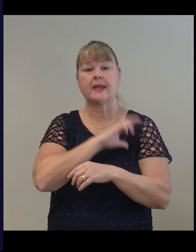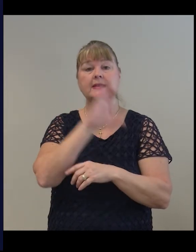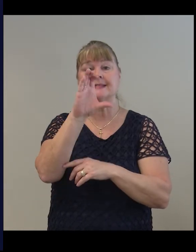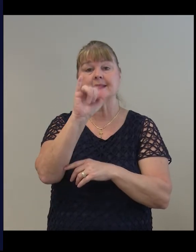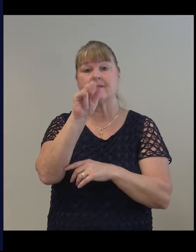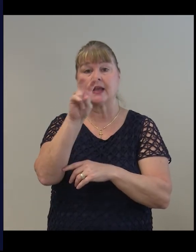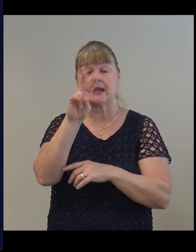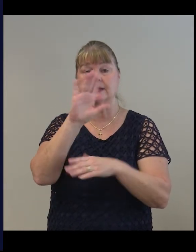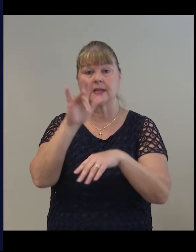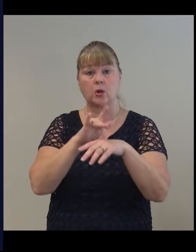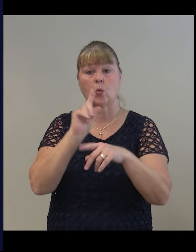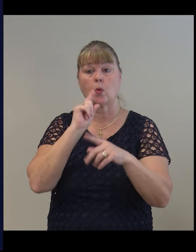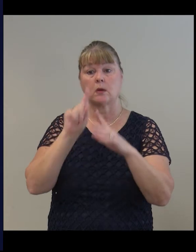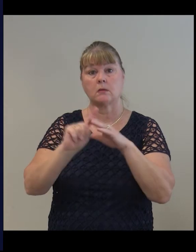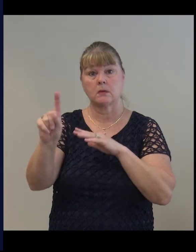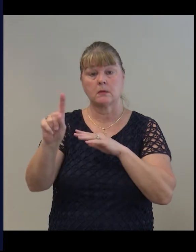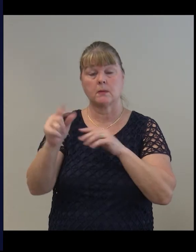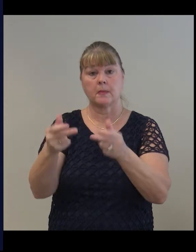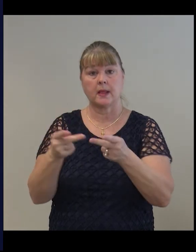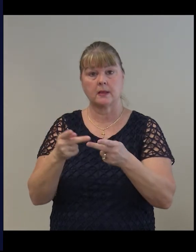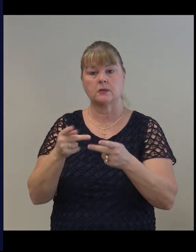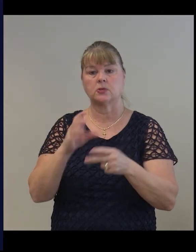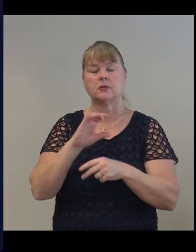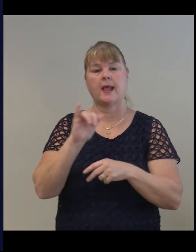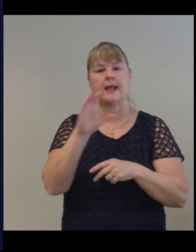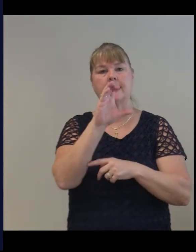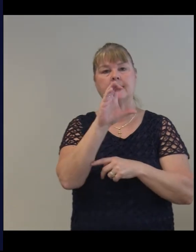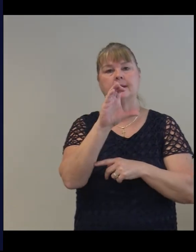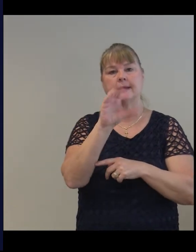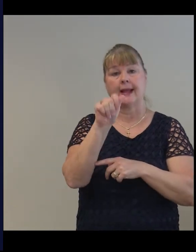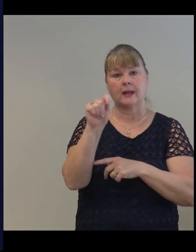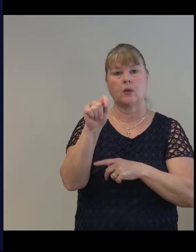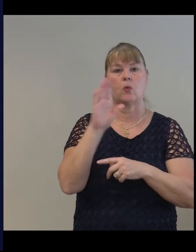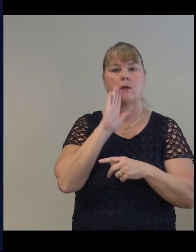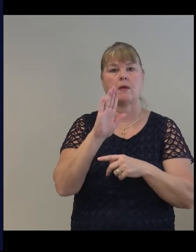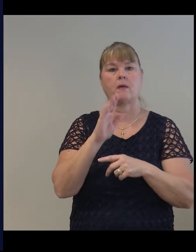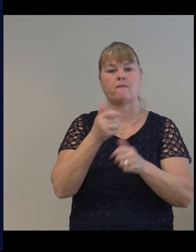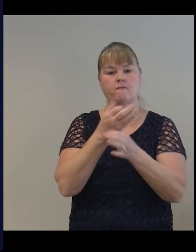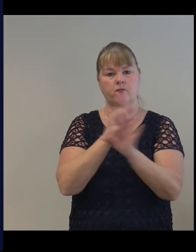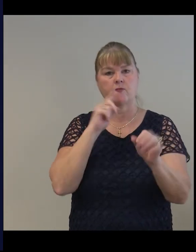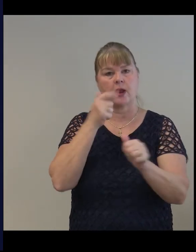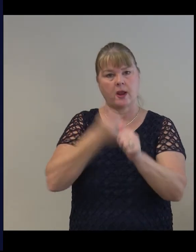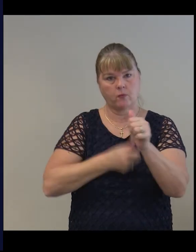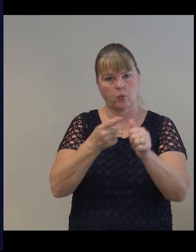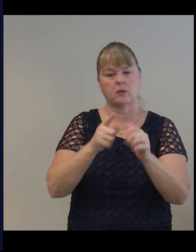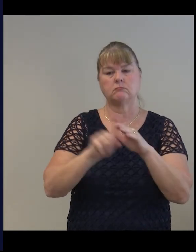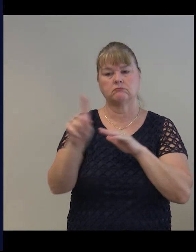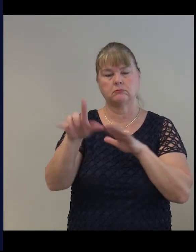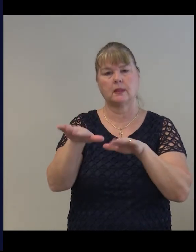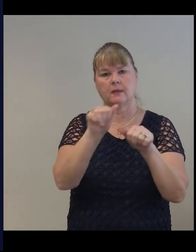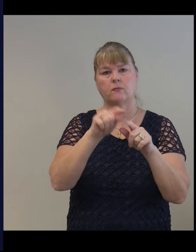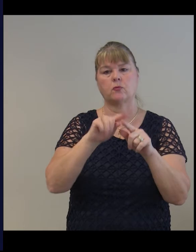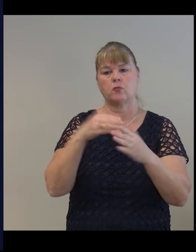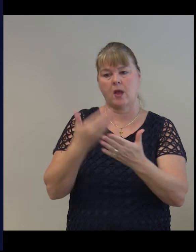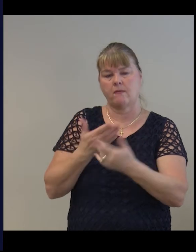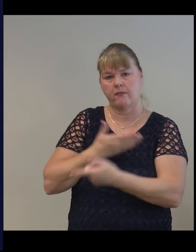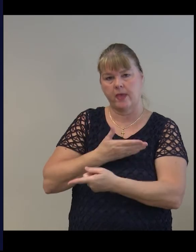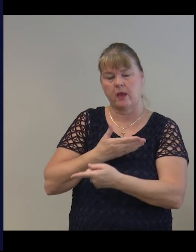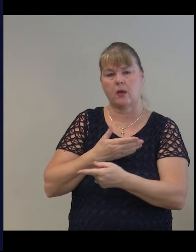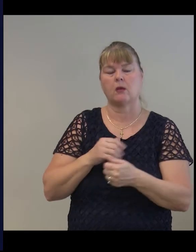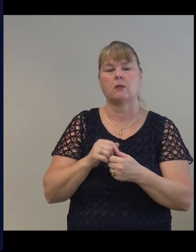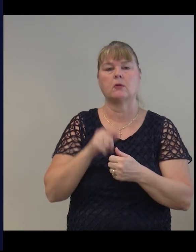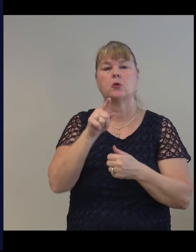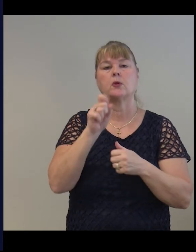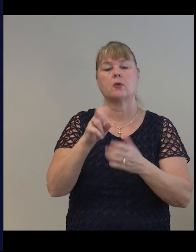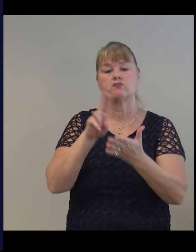Civic Center. When there is an evacuation in place, Chatham area transit is free to everyone to be able to get to the Savannah Civic